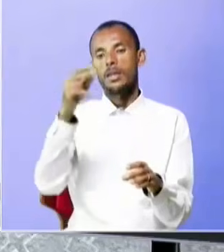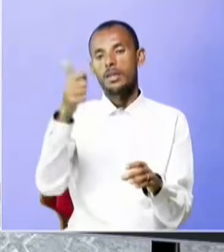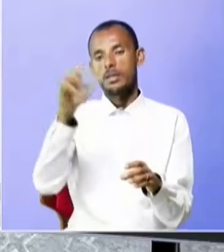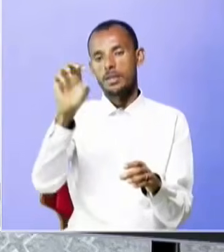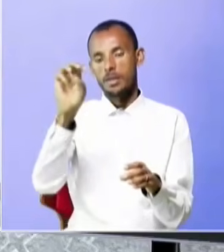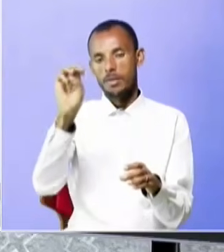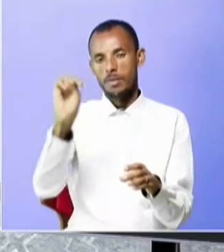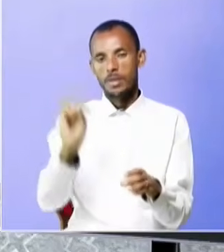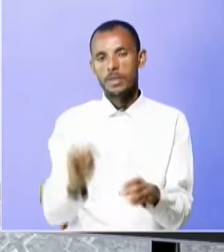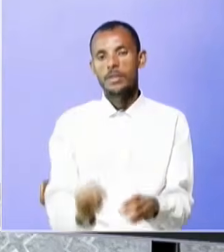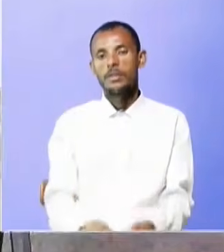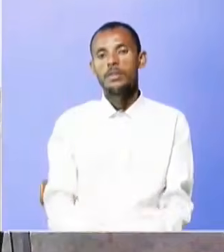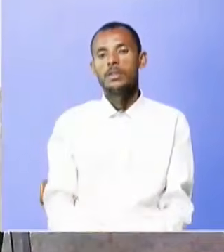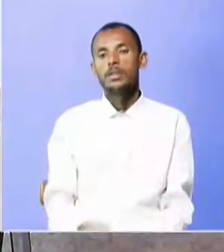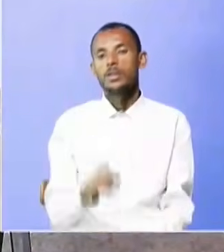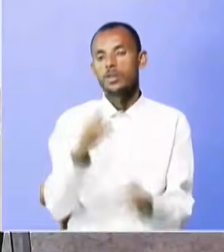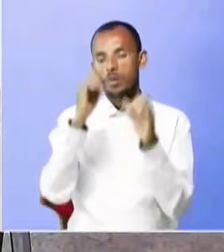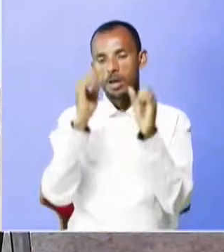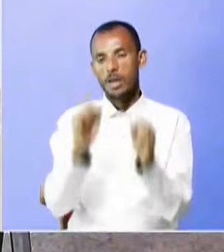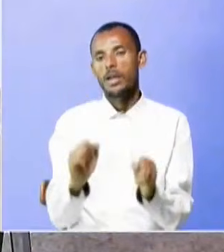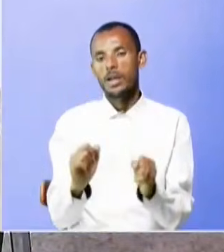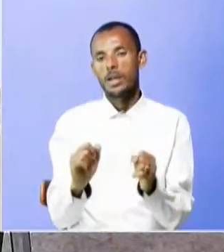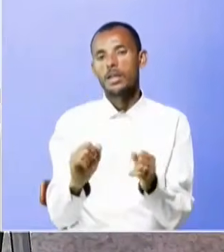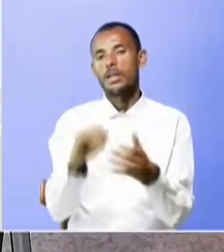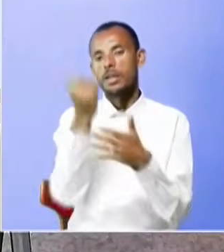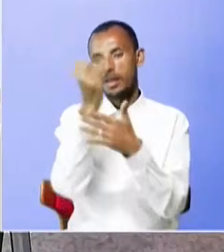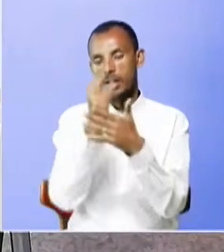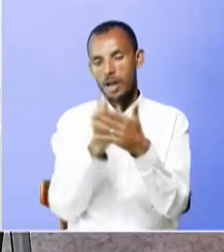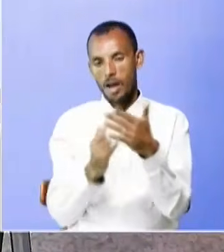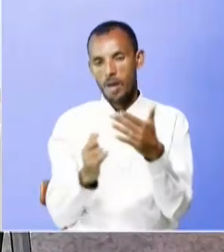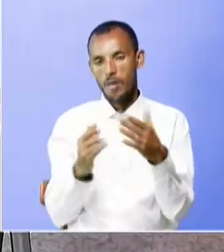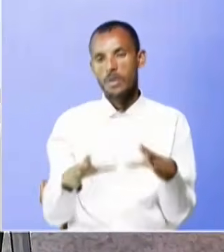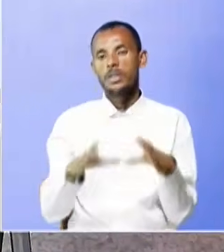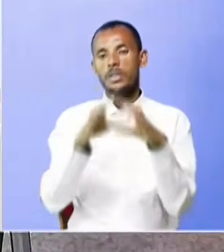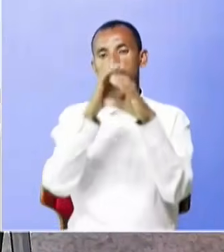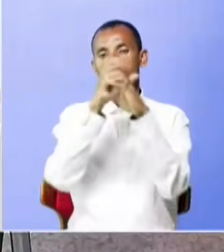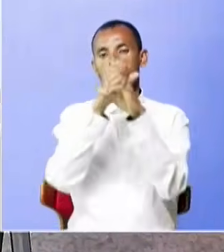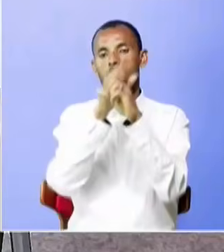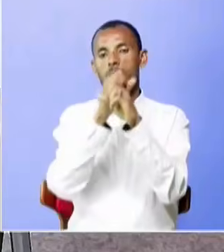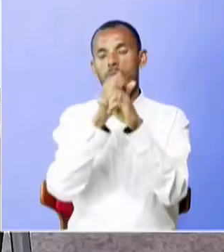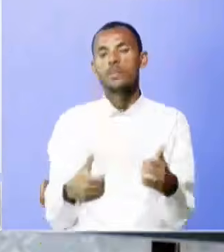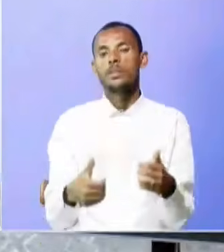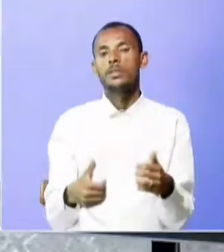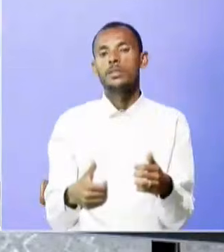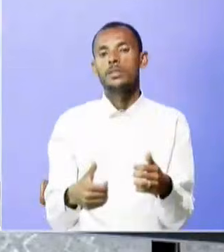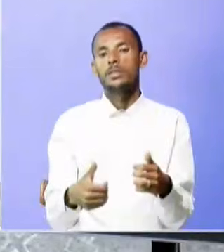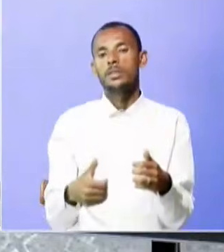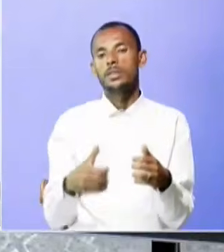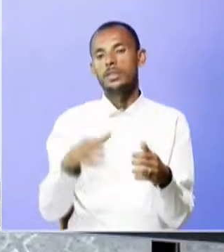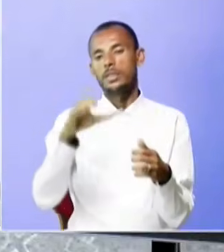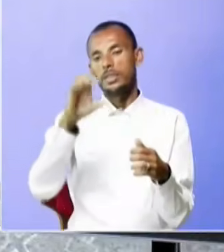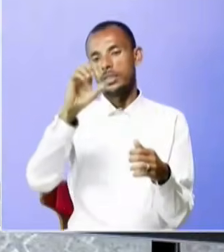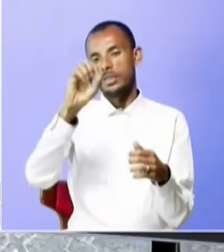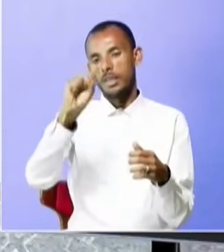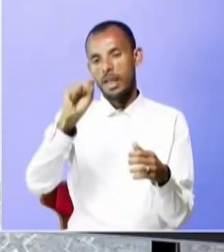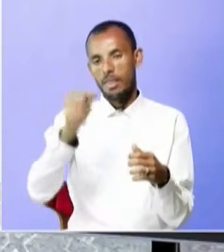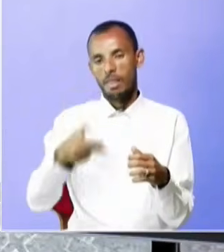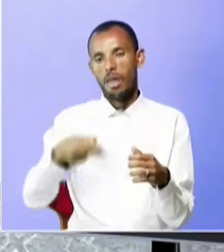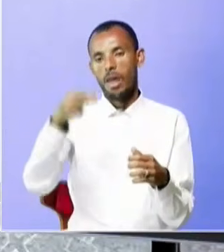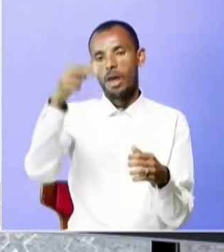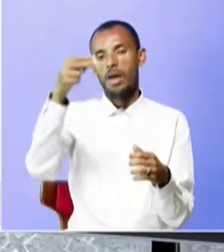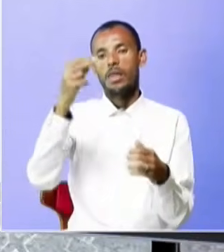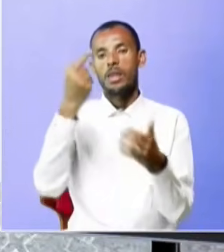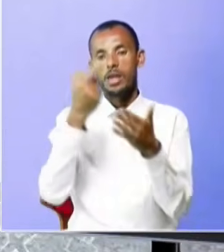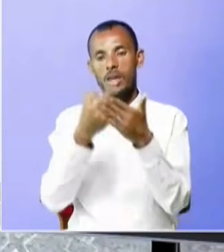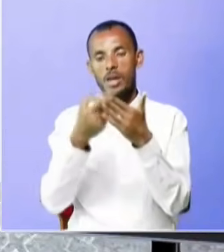centimeter. So you can roughly sketch the cone to identify the slant height. Okay, so